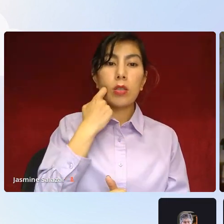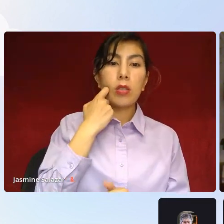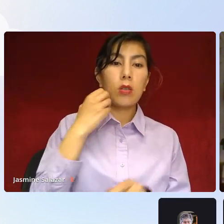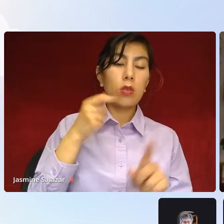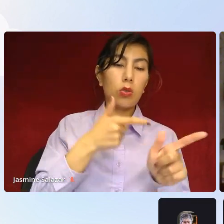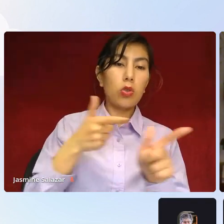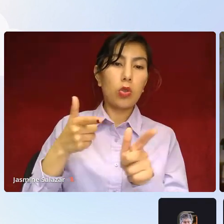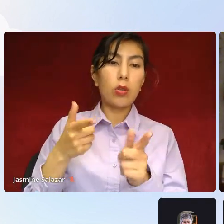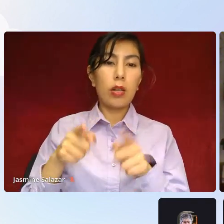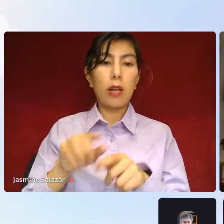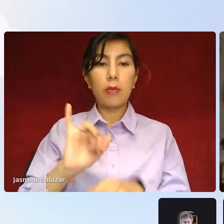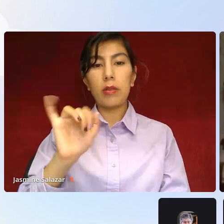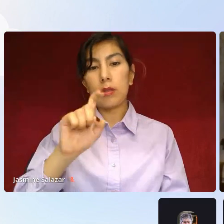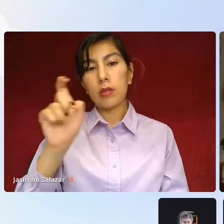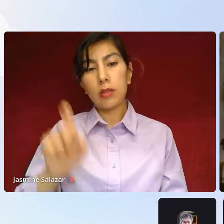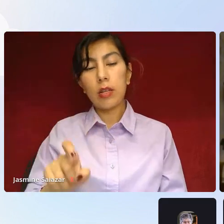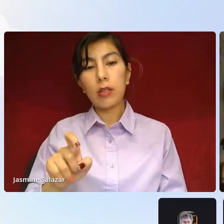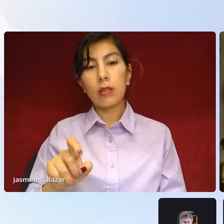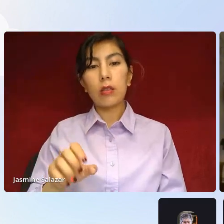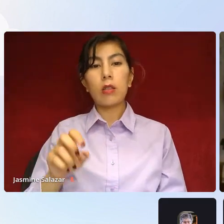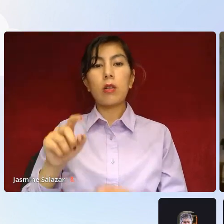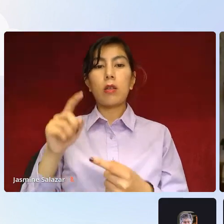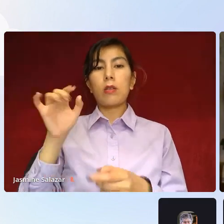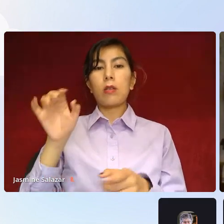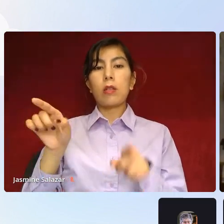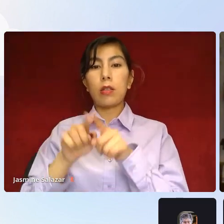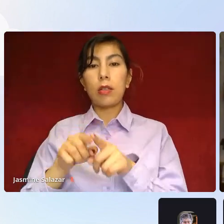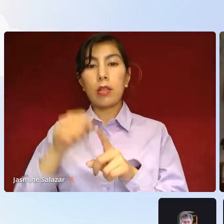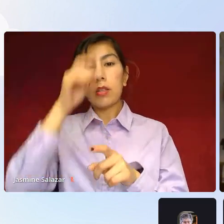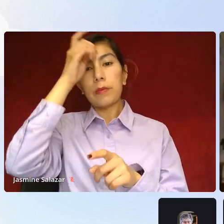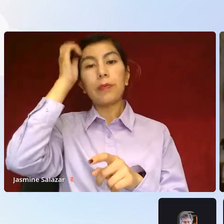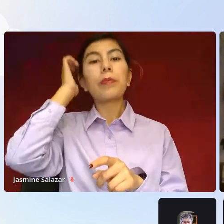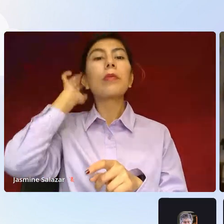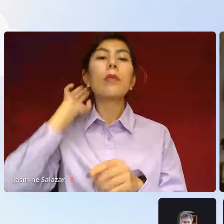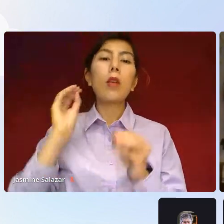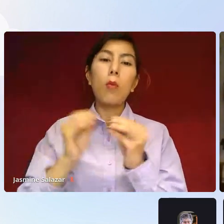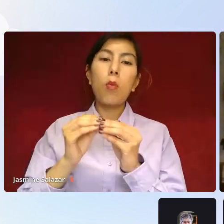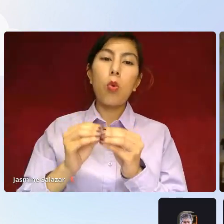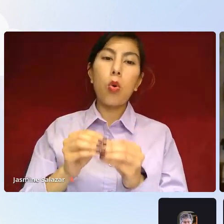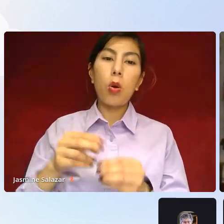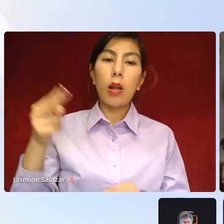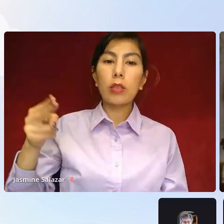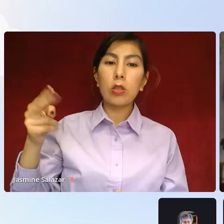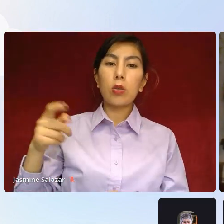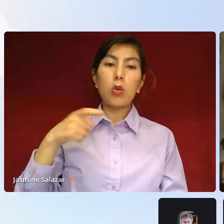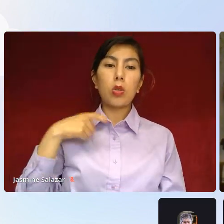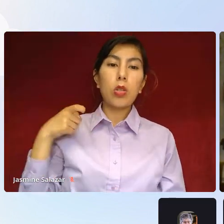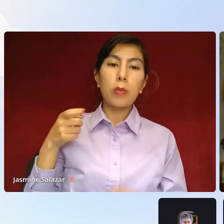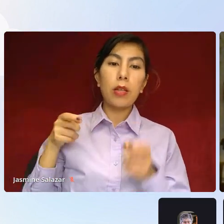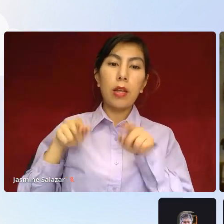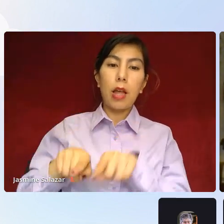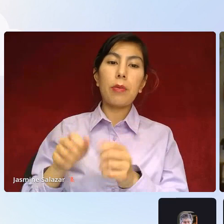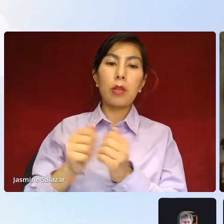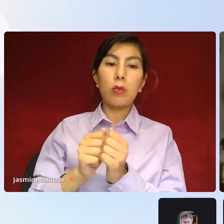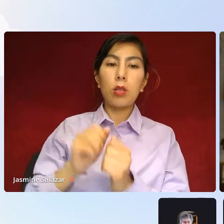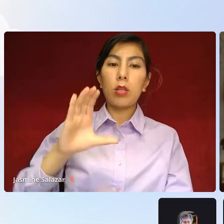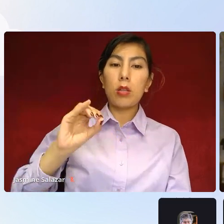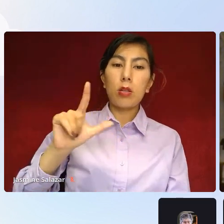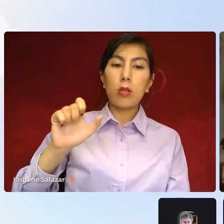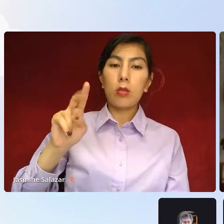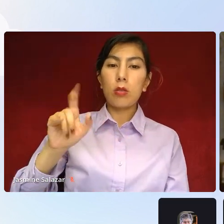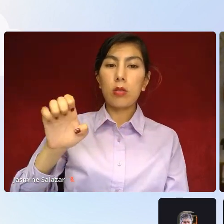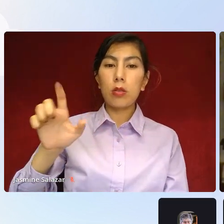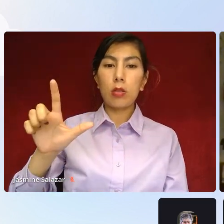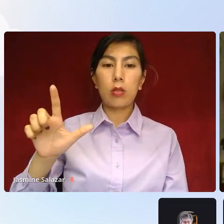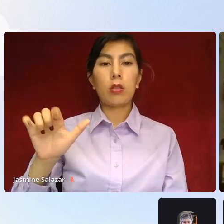to longstanding racial discrimination, historical trauma from war, colonization, displacement, I could go on. And so it is more important now than